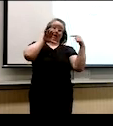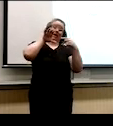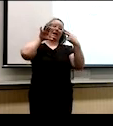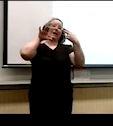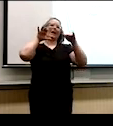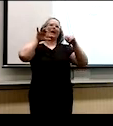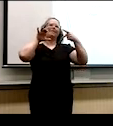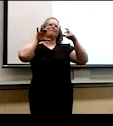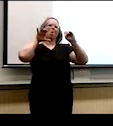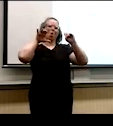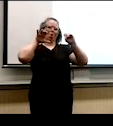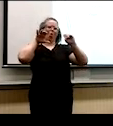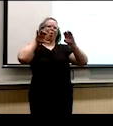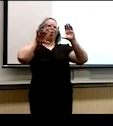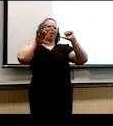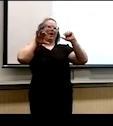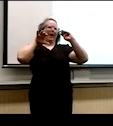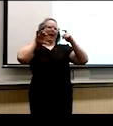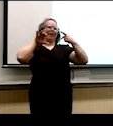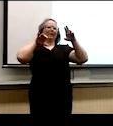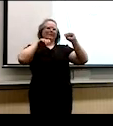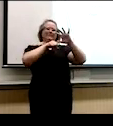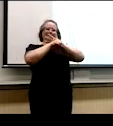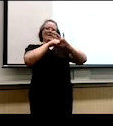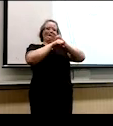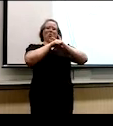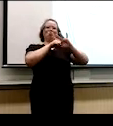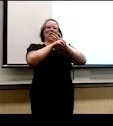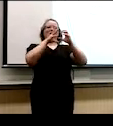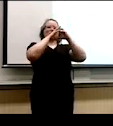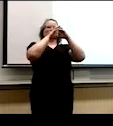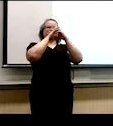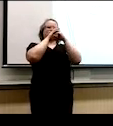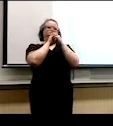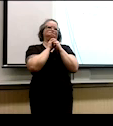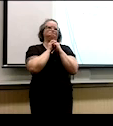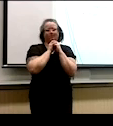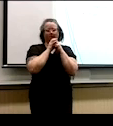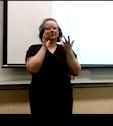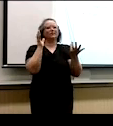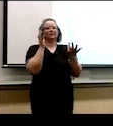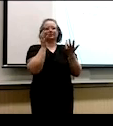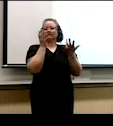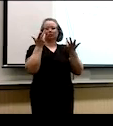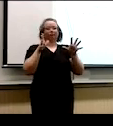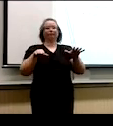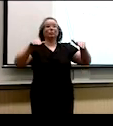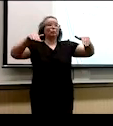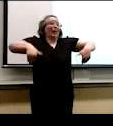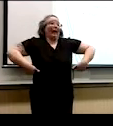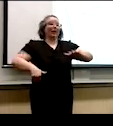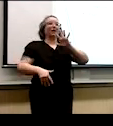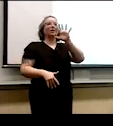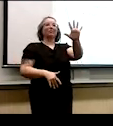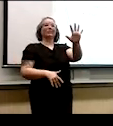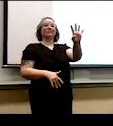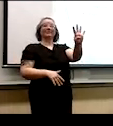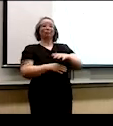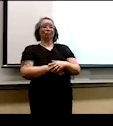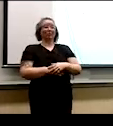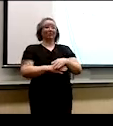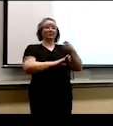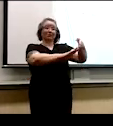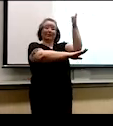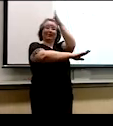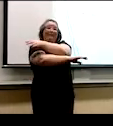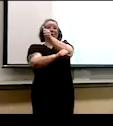and it's too late. She needs a supportive place with good people to care for her. I can really